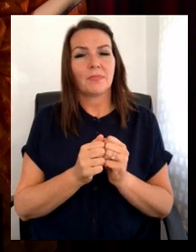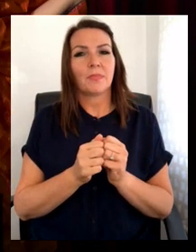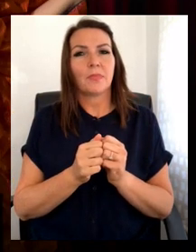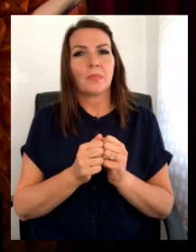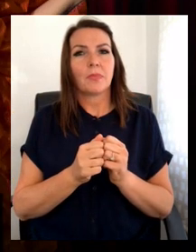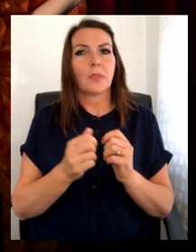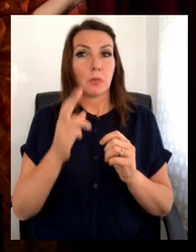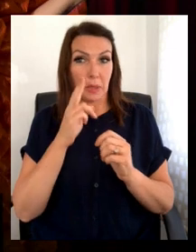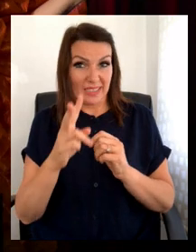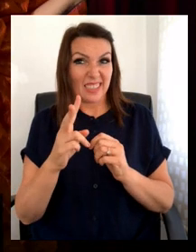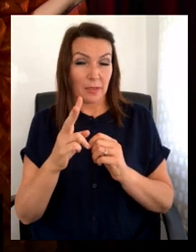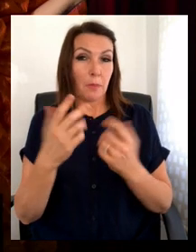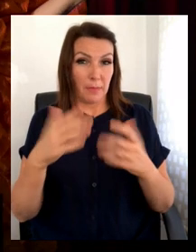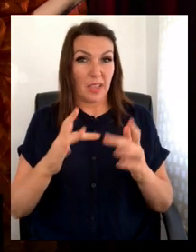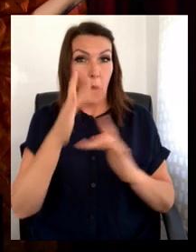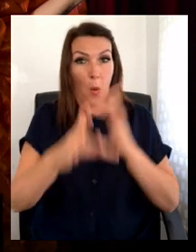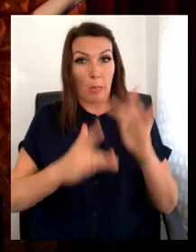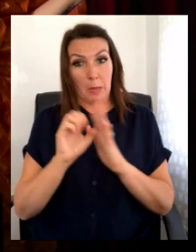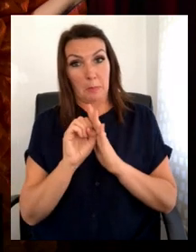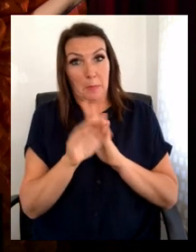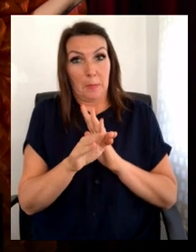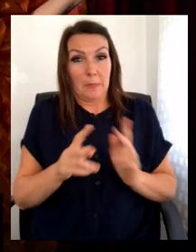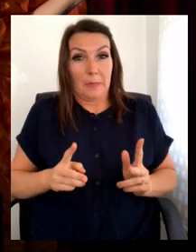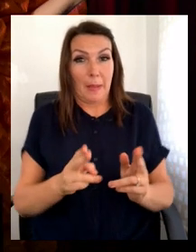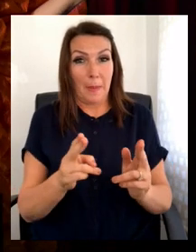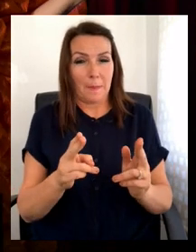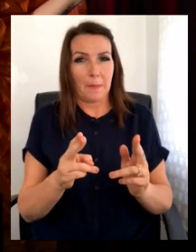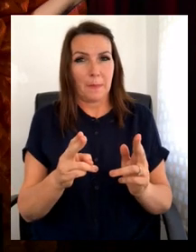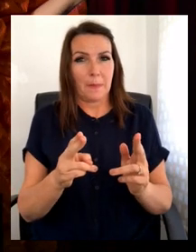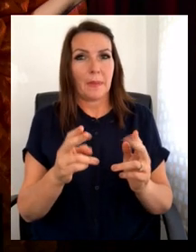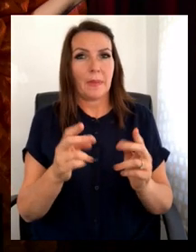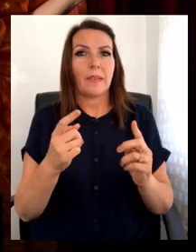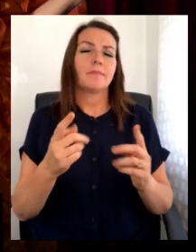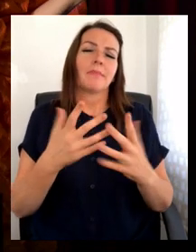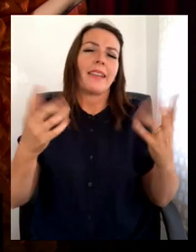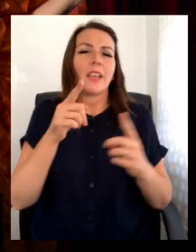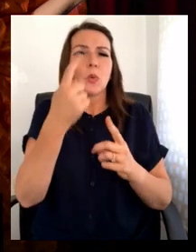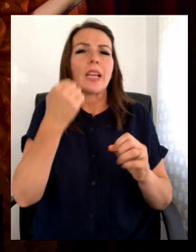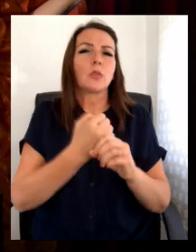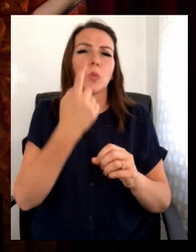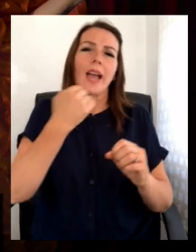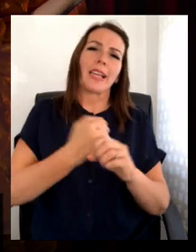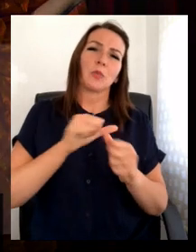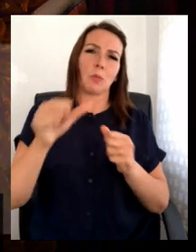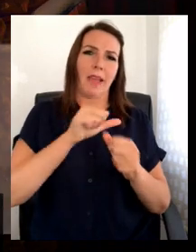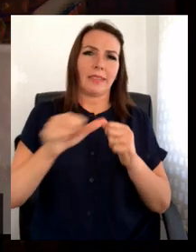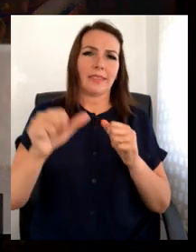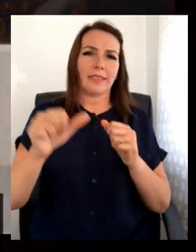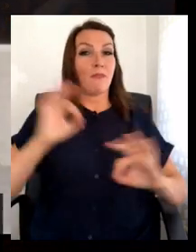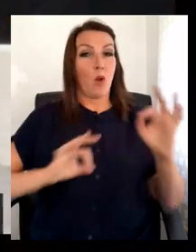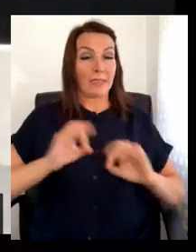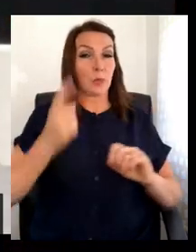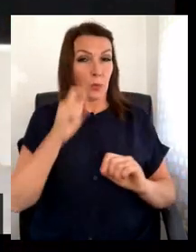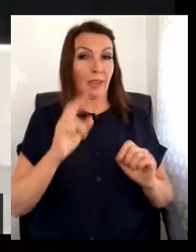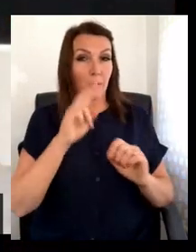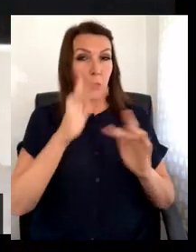it online, and you can see them performing Anything You Can Do, I Can Do Better. So the next